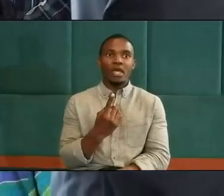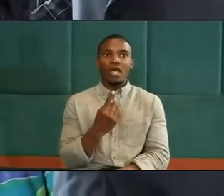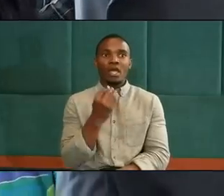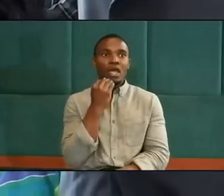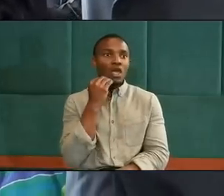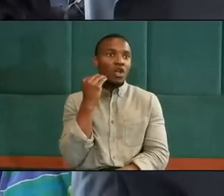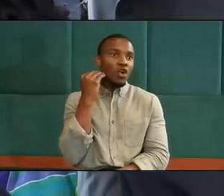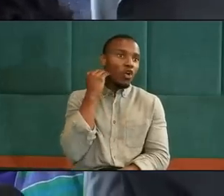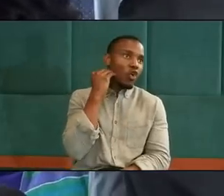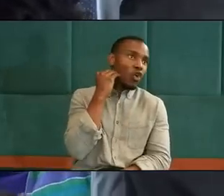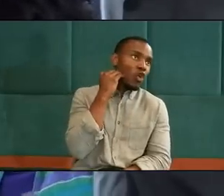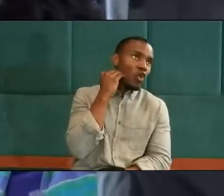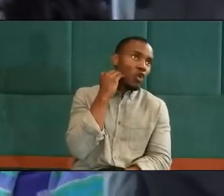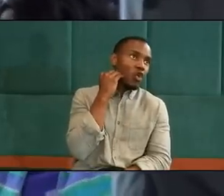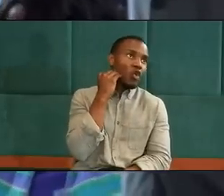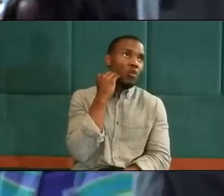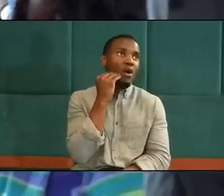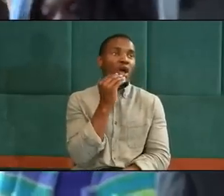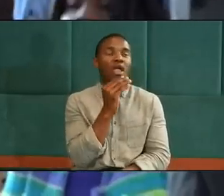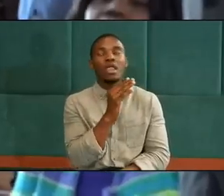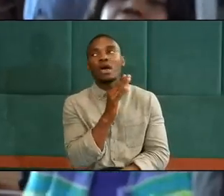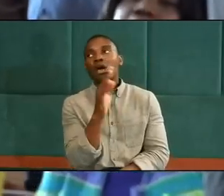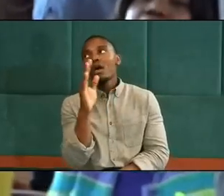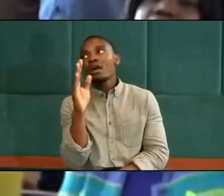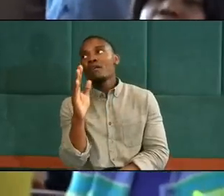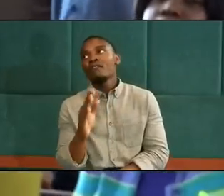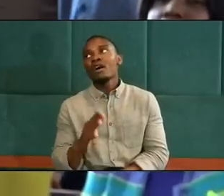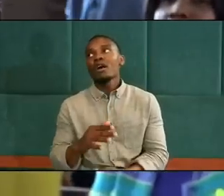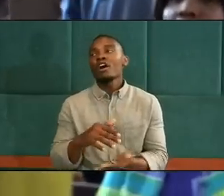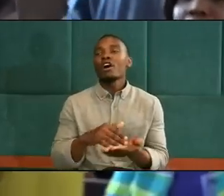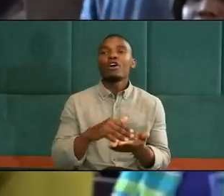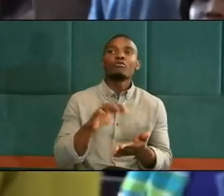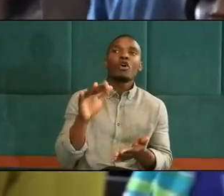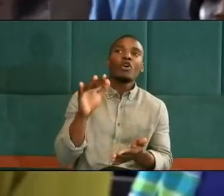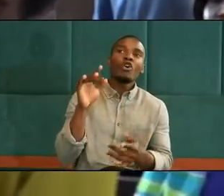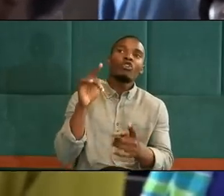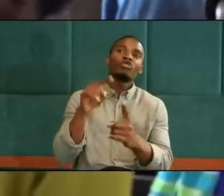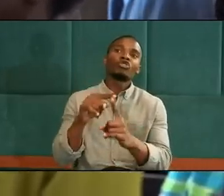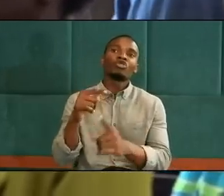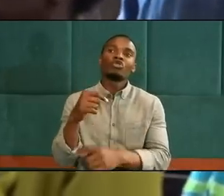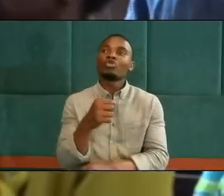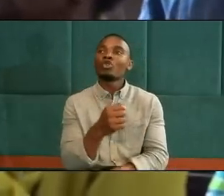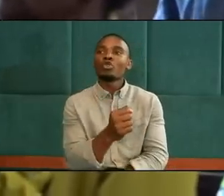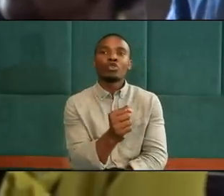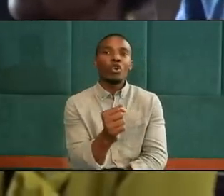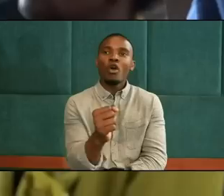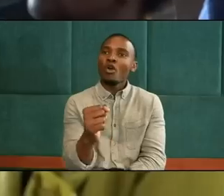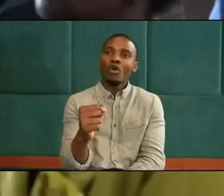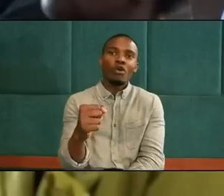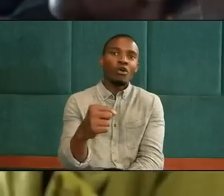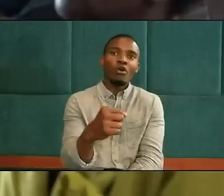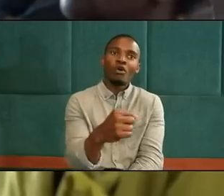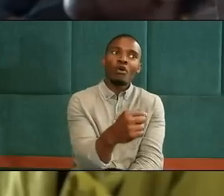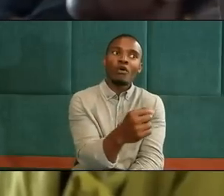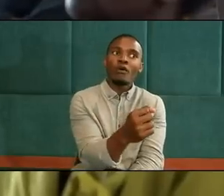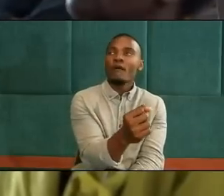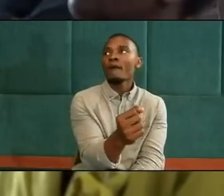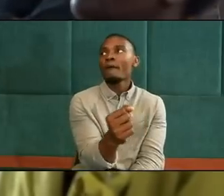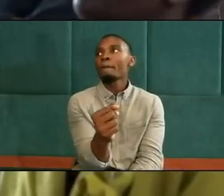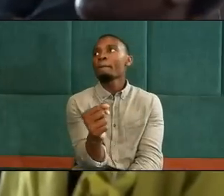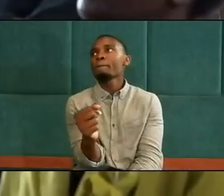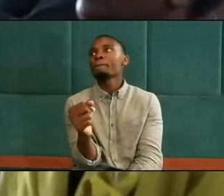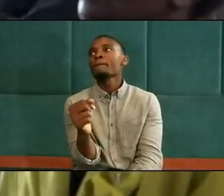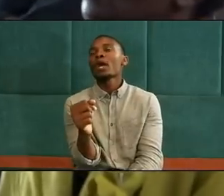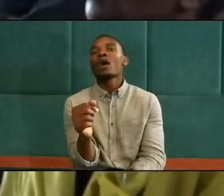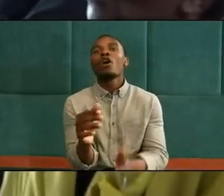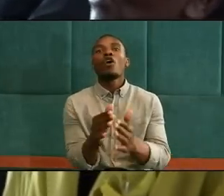we mess up. We let God down, but God says, I'm not giving up on you. God bless you. God bless you. Not giving up on you. Not giving